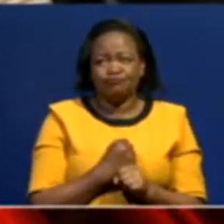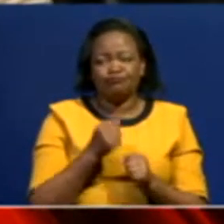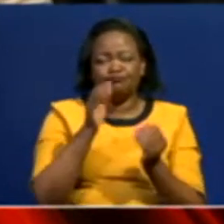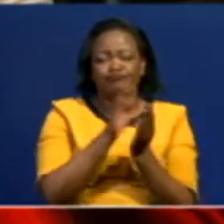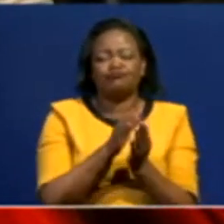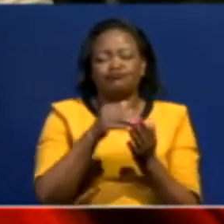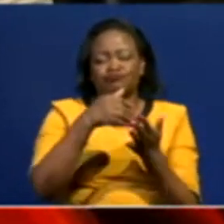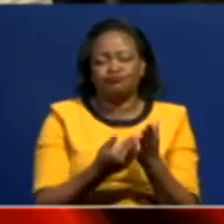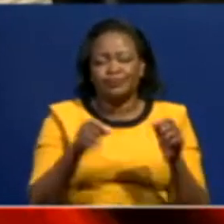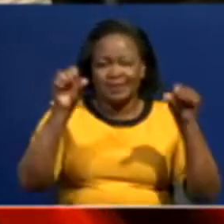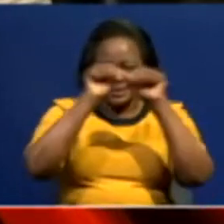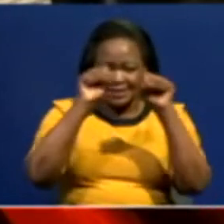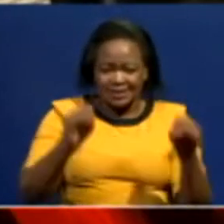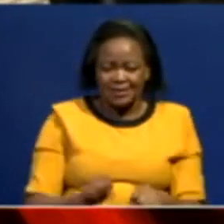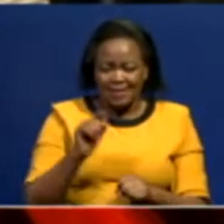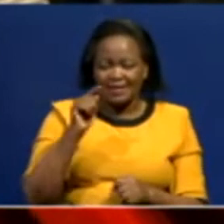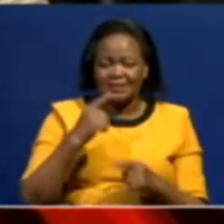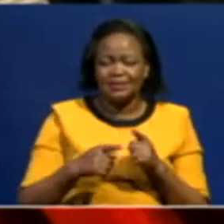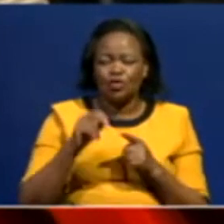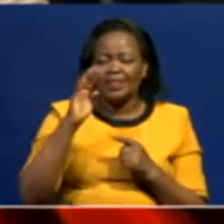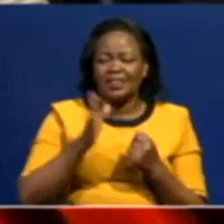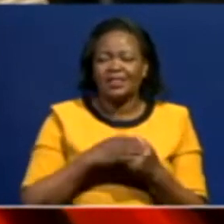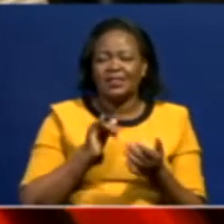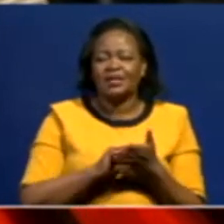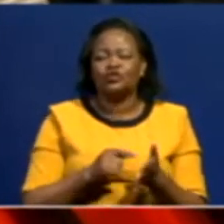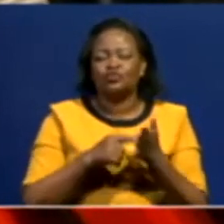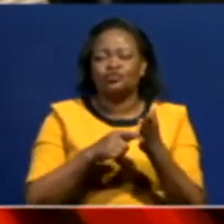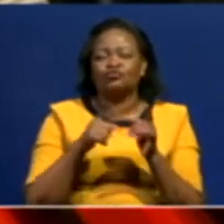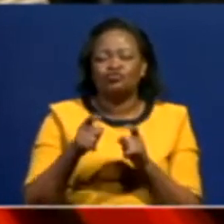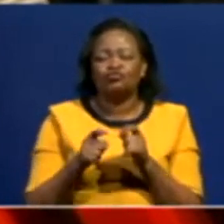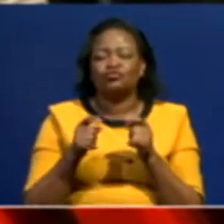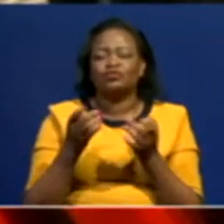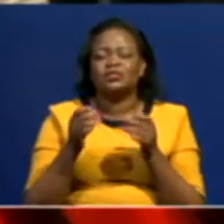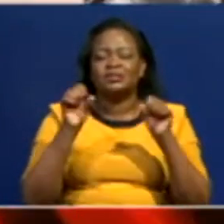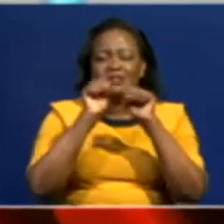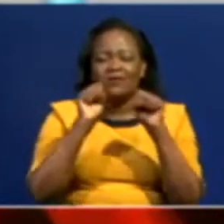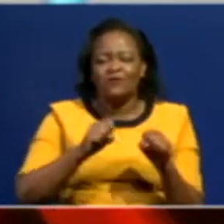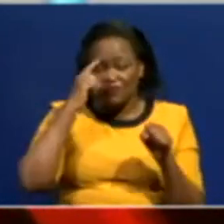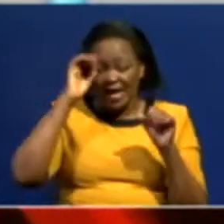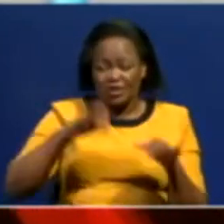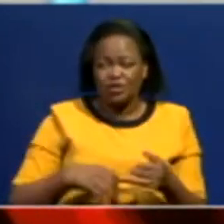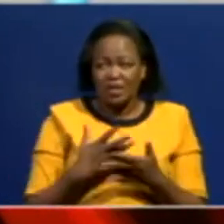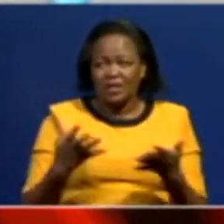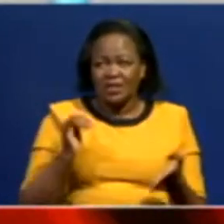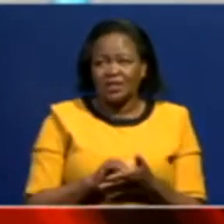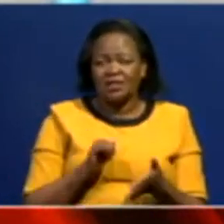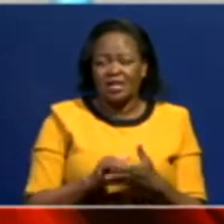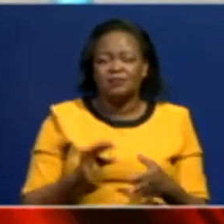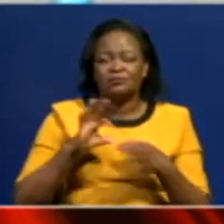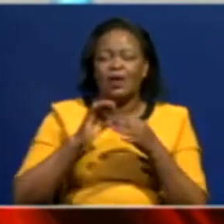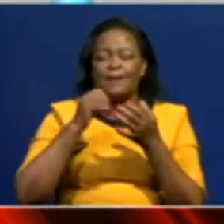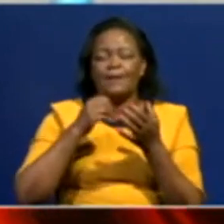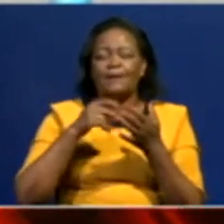Warehousing Receipt System Act 2019, which establishes a regulated trading system for agricultural commodities that links